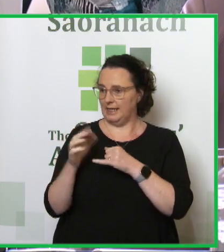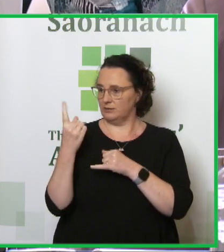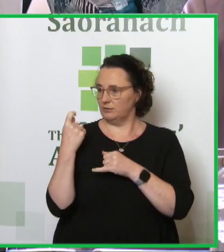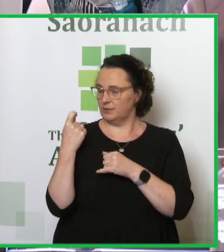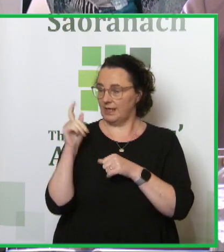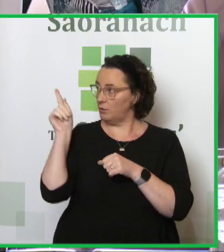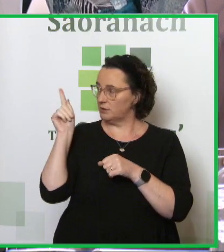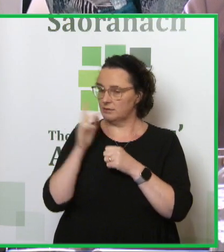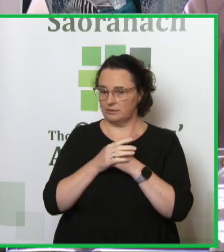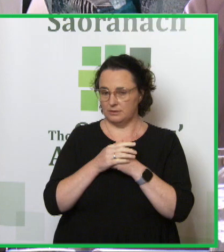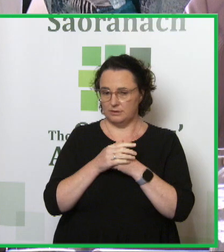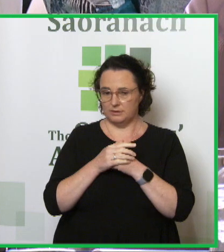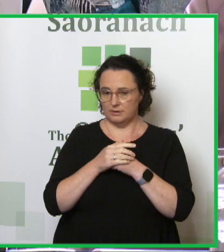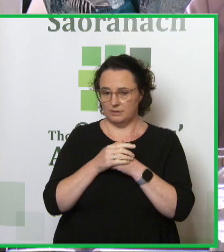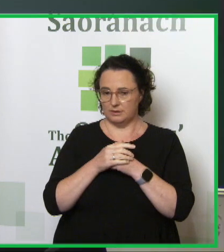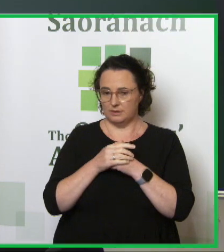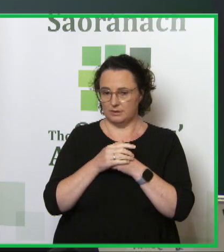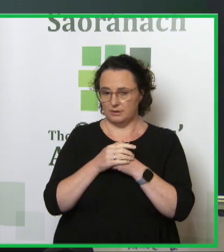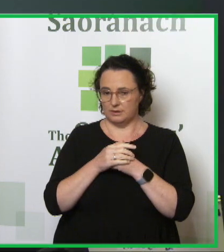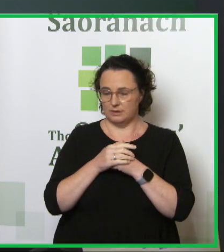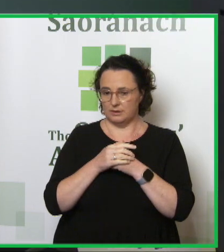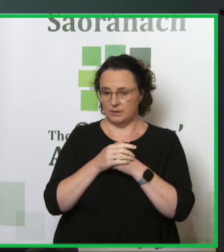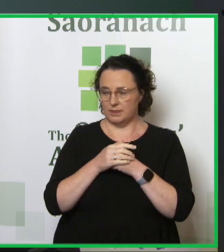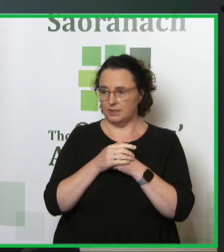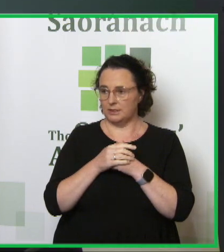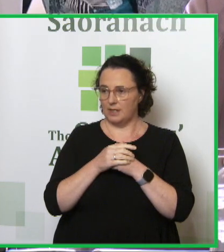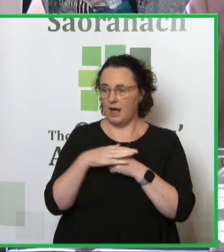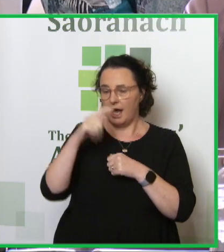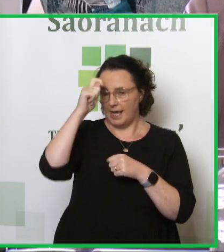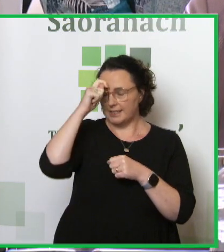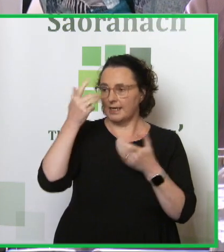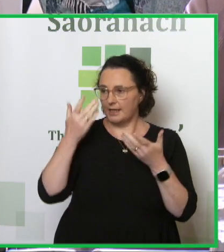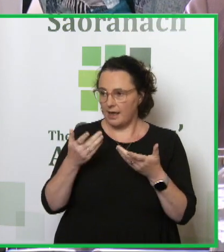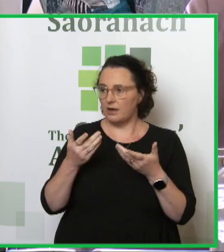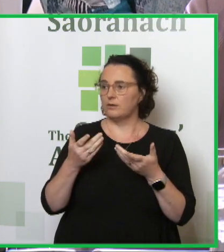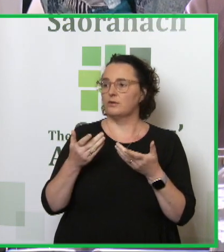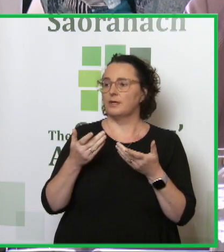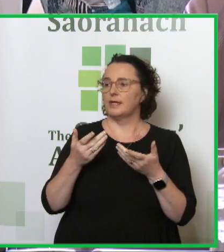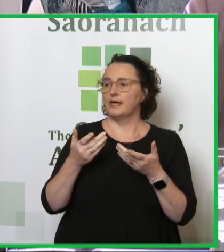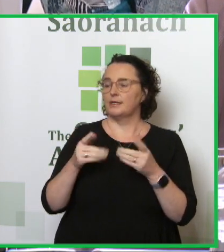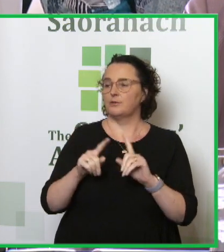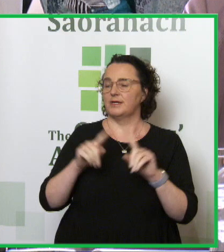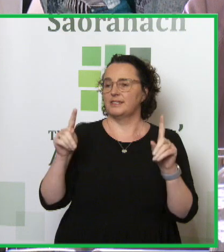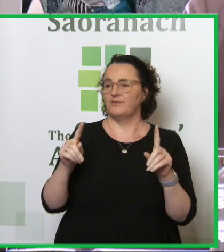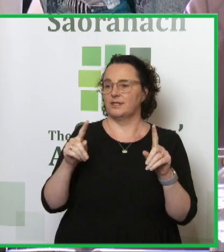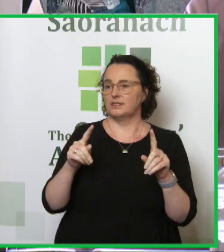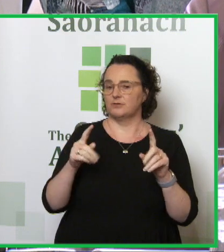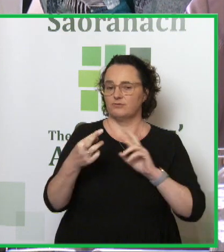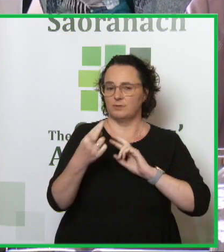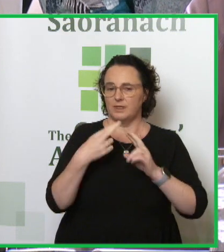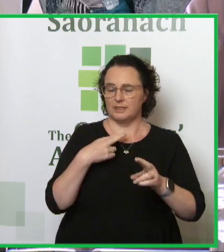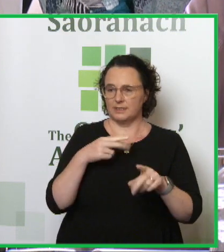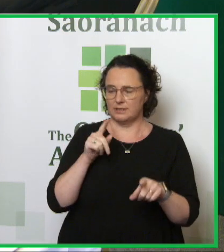there. Oh. There's been a lot of talk there. I think it would be a different outcome if we re-voted on it. I'm not following